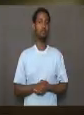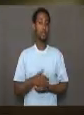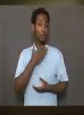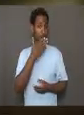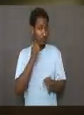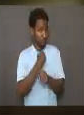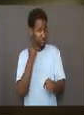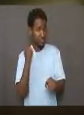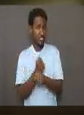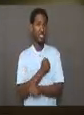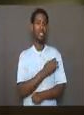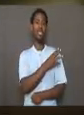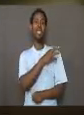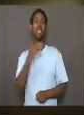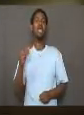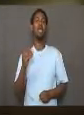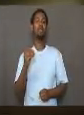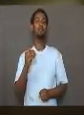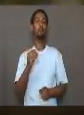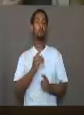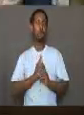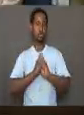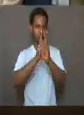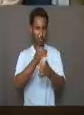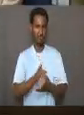efficiency, and responsiveness.